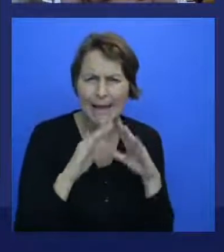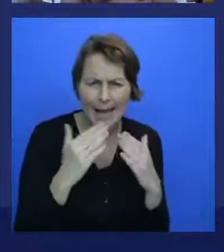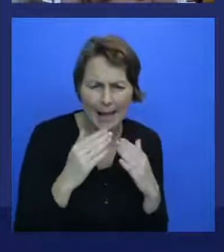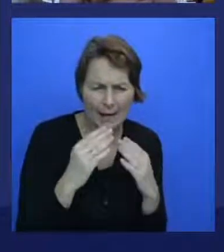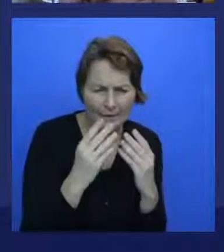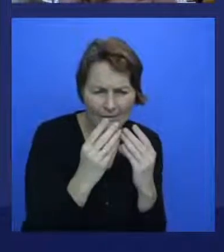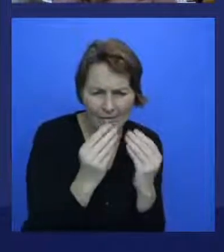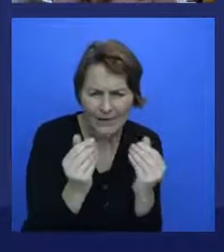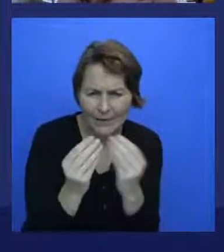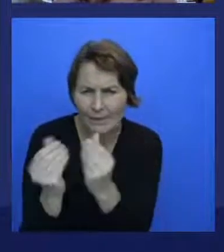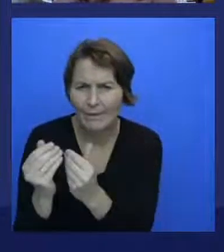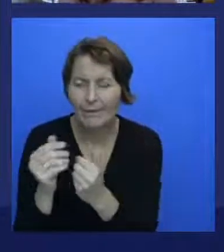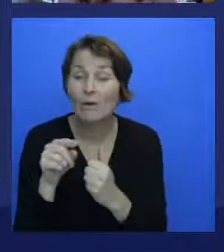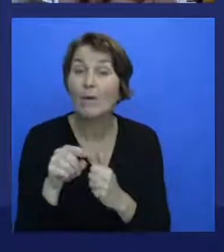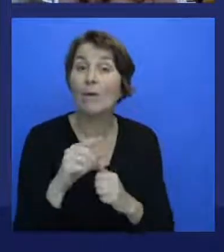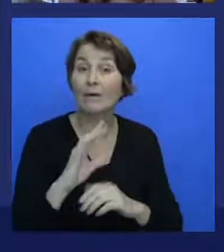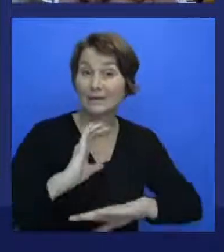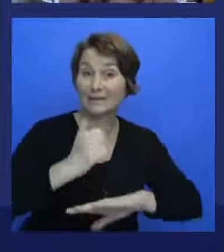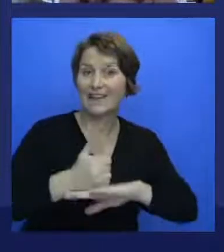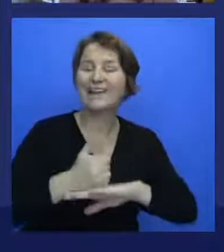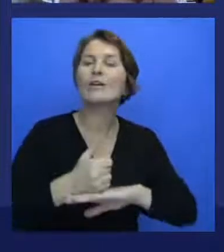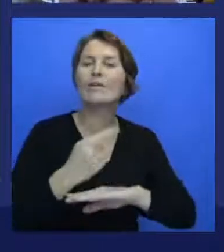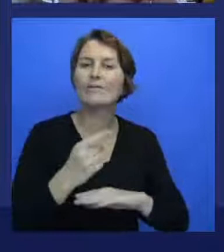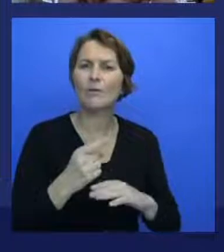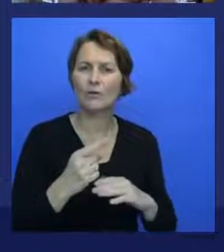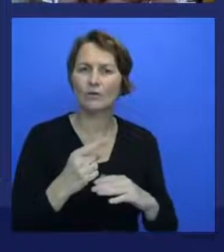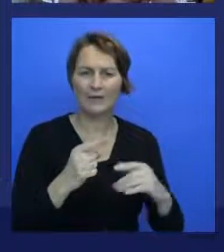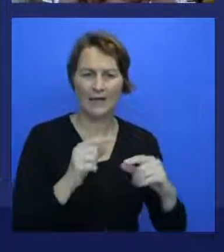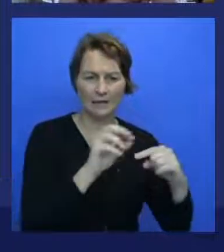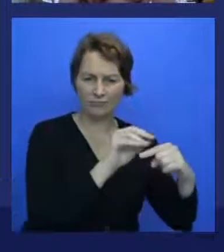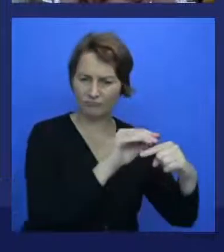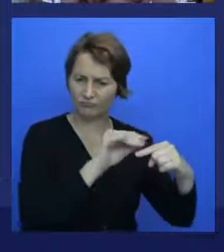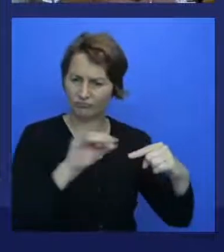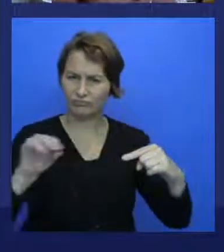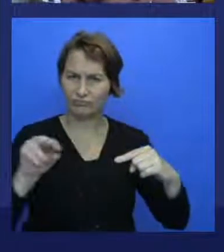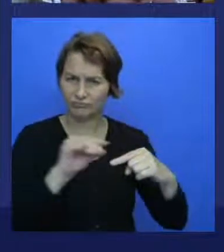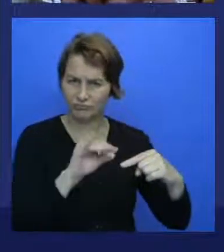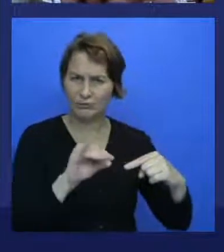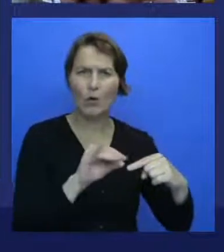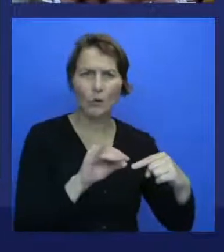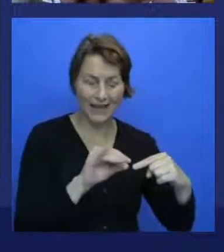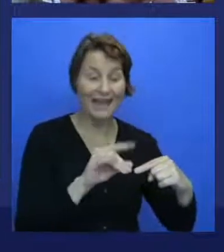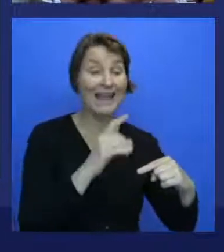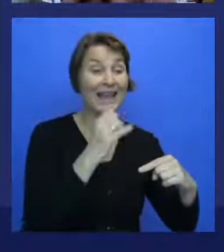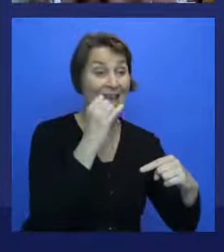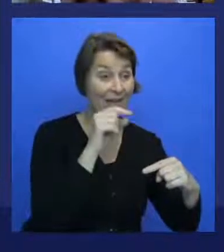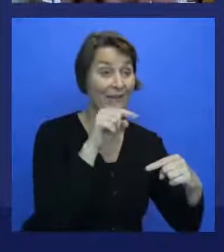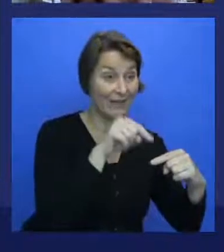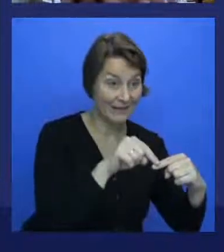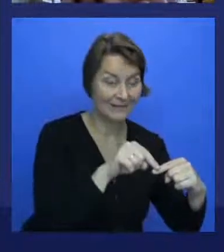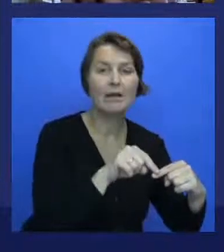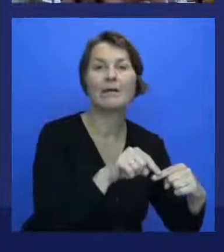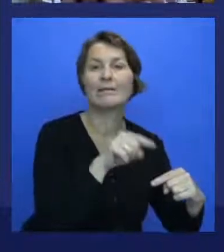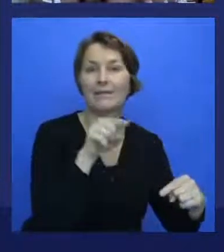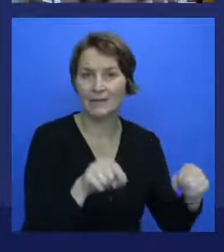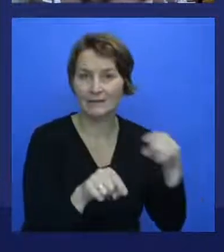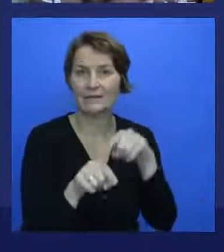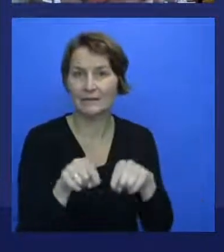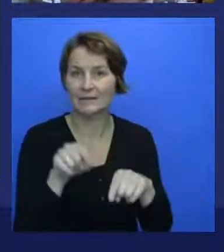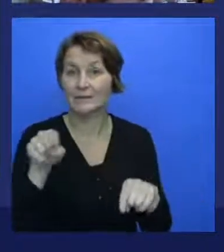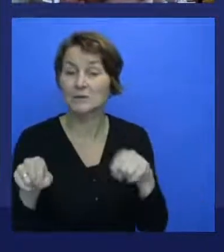actually the logic that way that if you know that, okay, maybe you wrote amazing blog